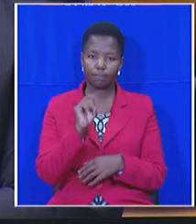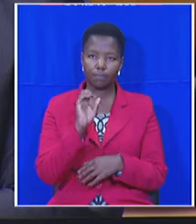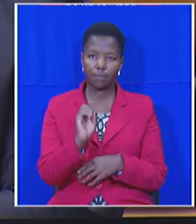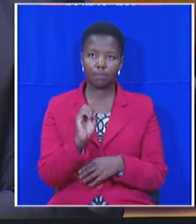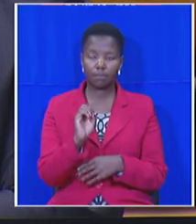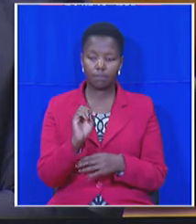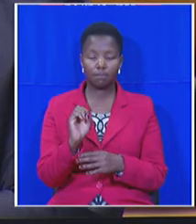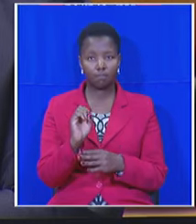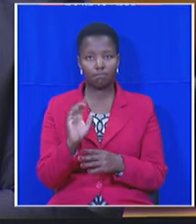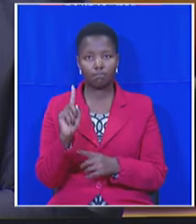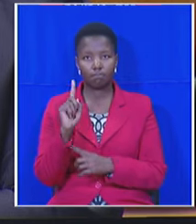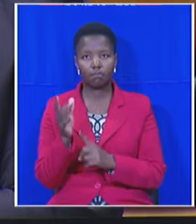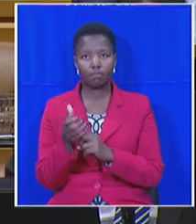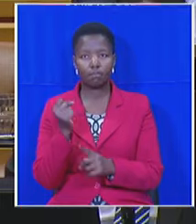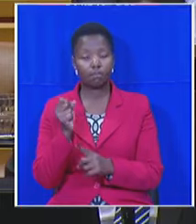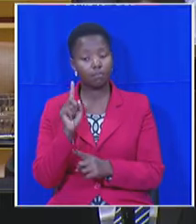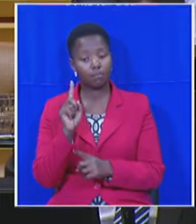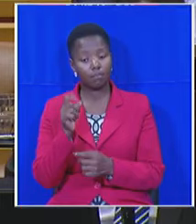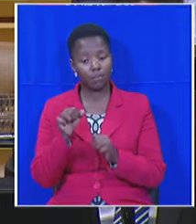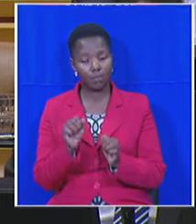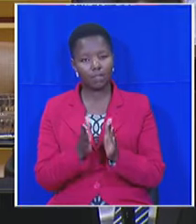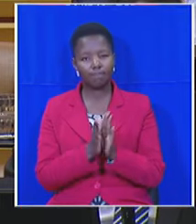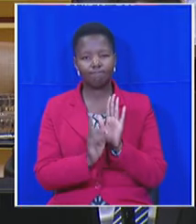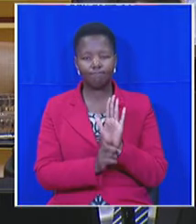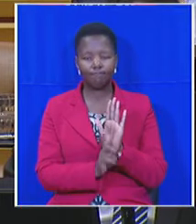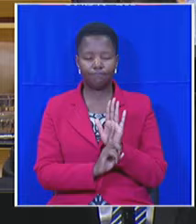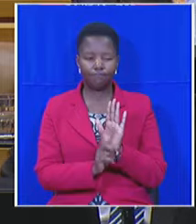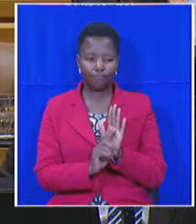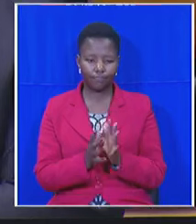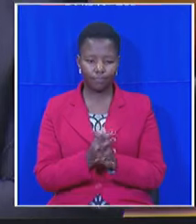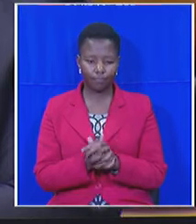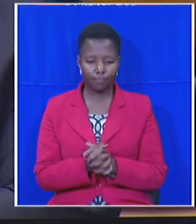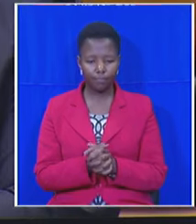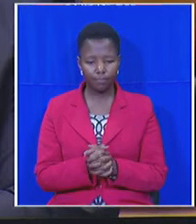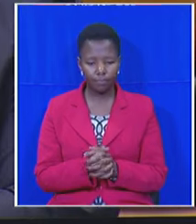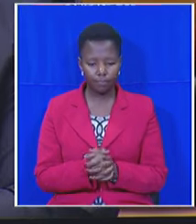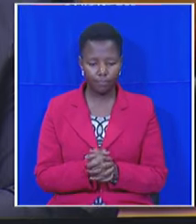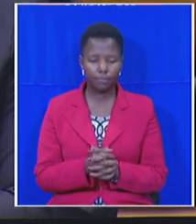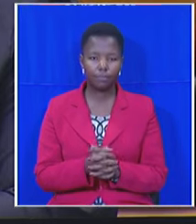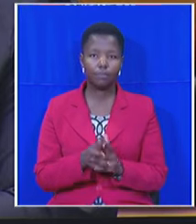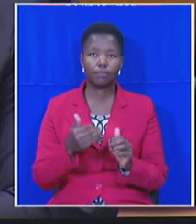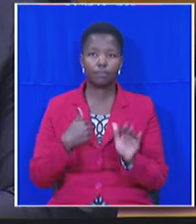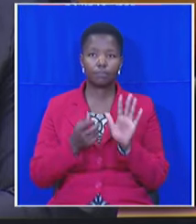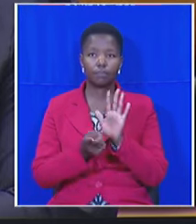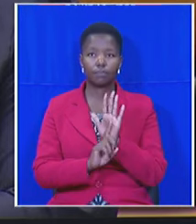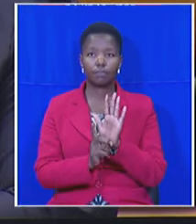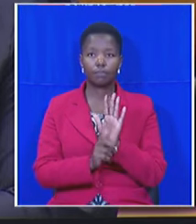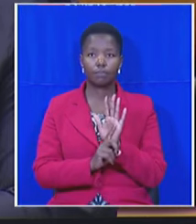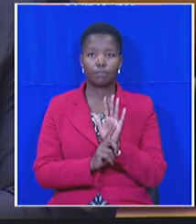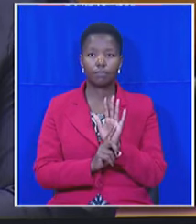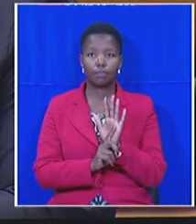think the ayes have it. Chair, the DA calls for division. Thank you. A division having been called, the bells are going to be rung for